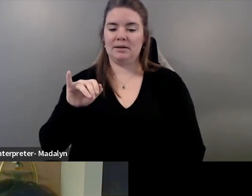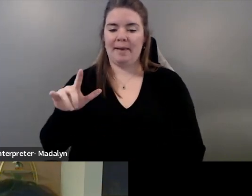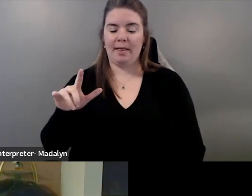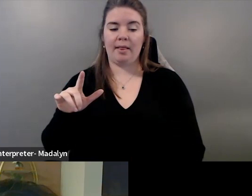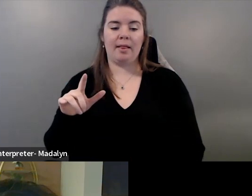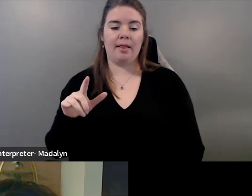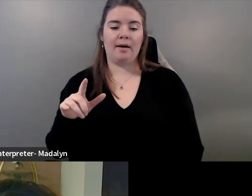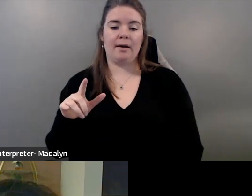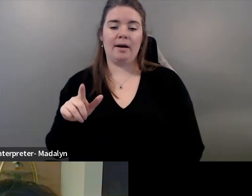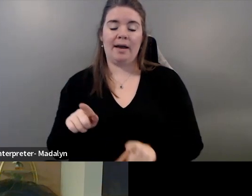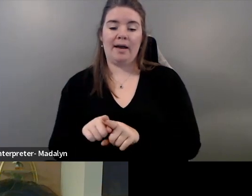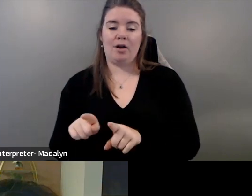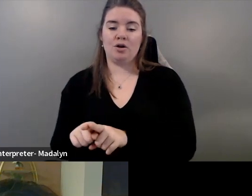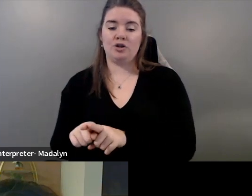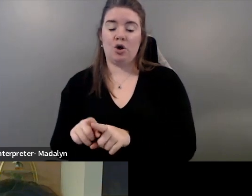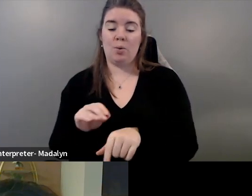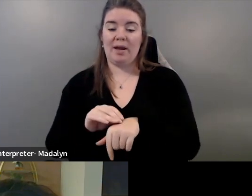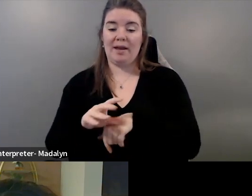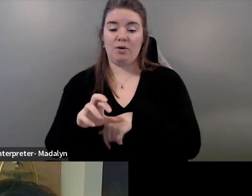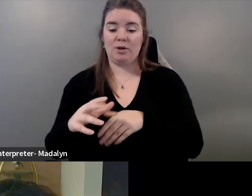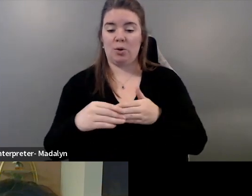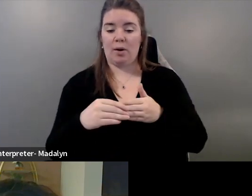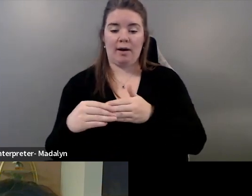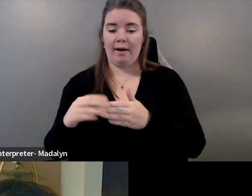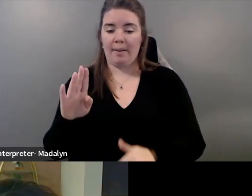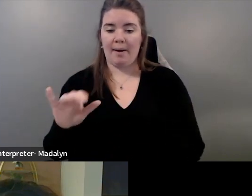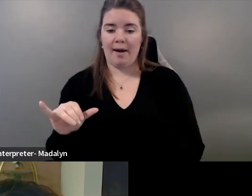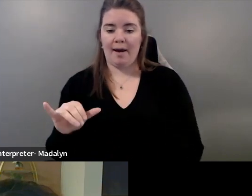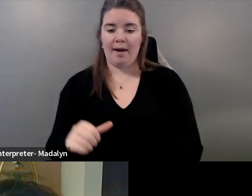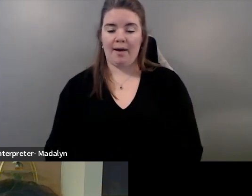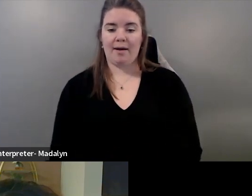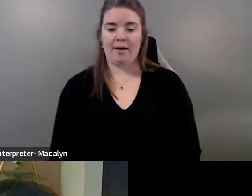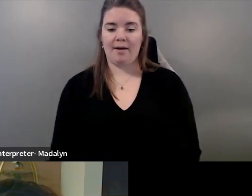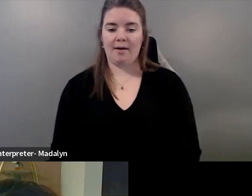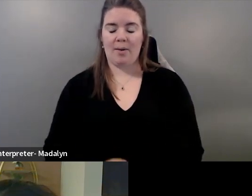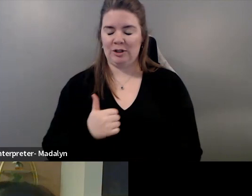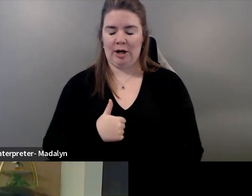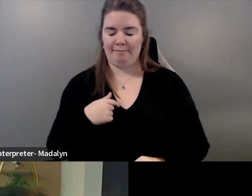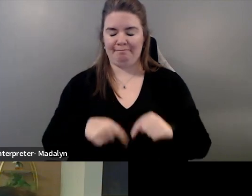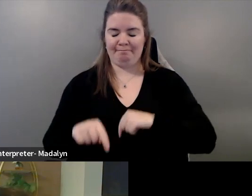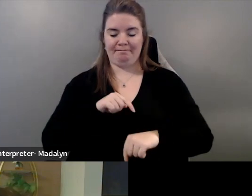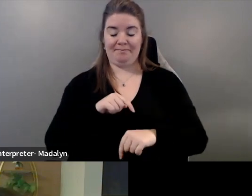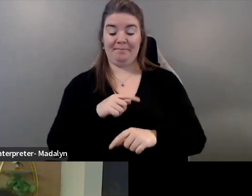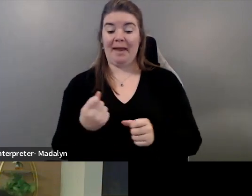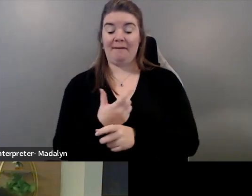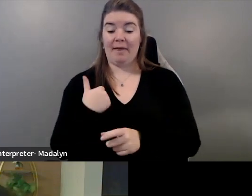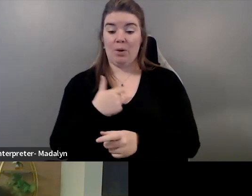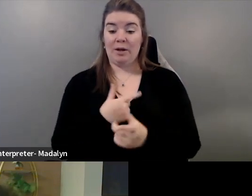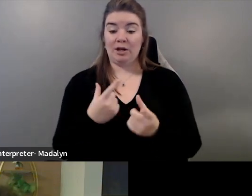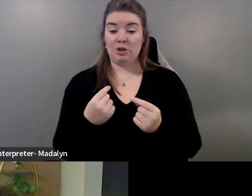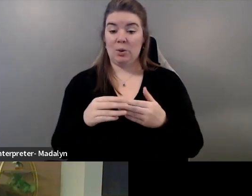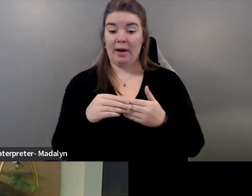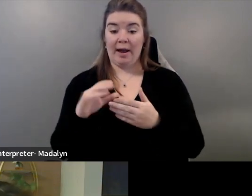is guided by or is influenced. Or I'm sorry, I'll try it again. Everything we do is either guided by